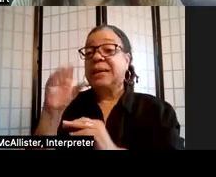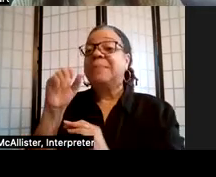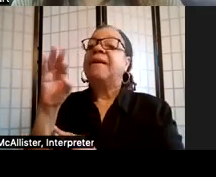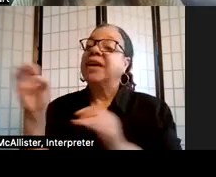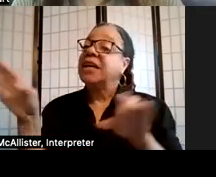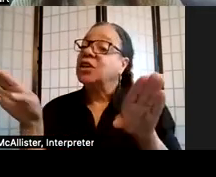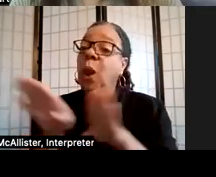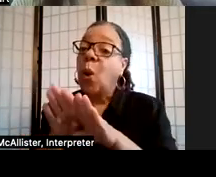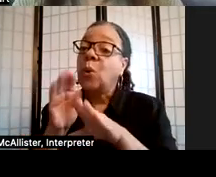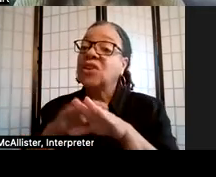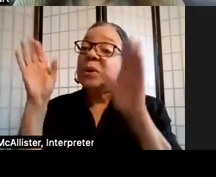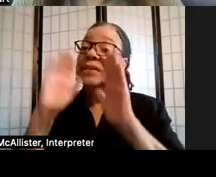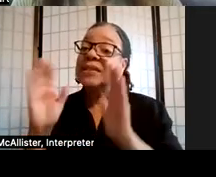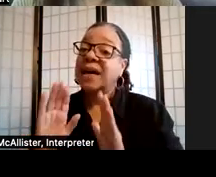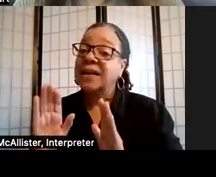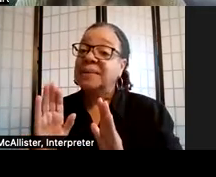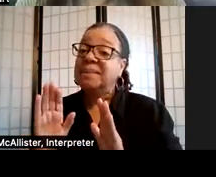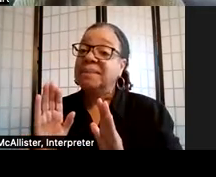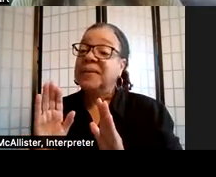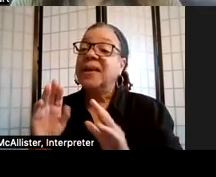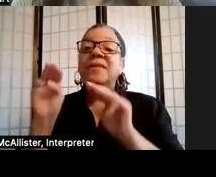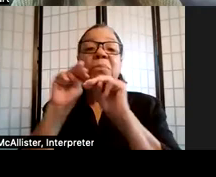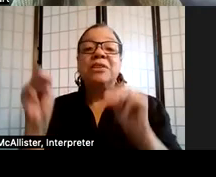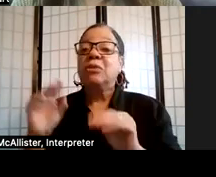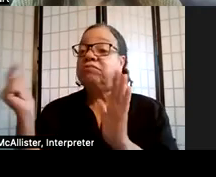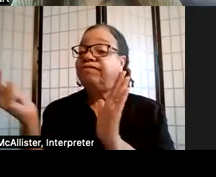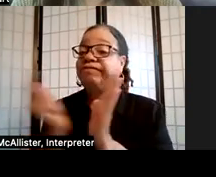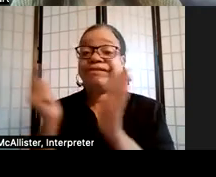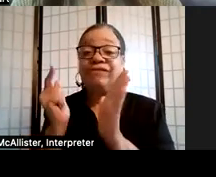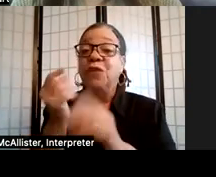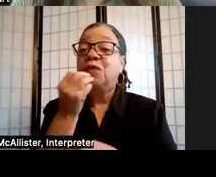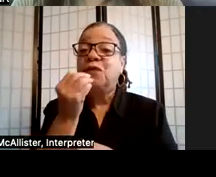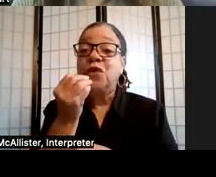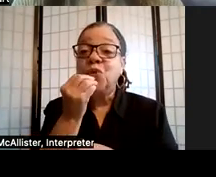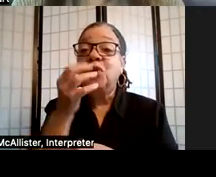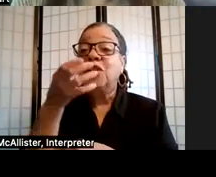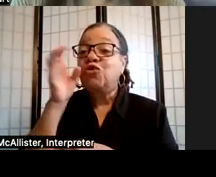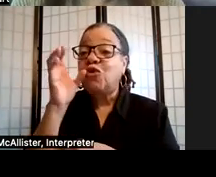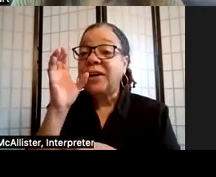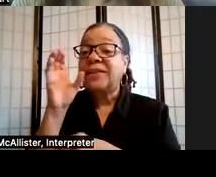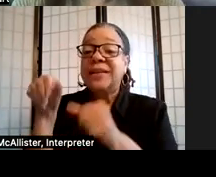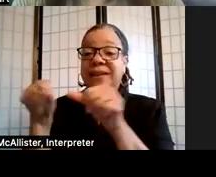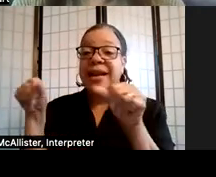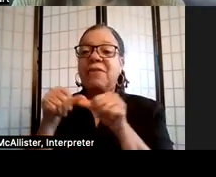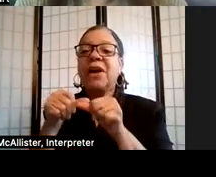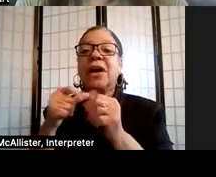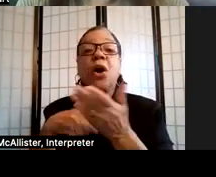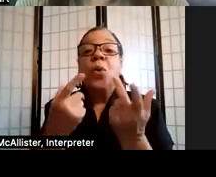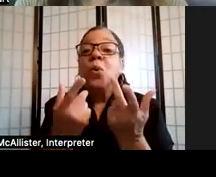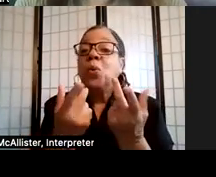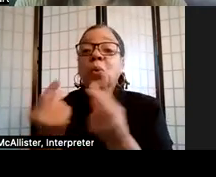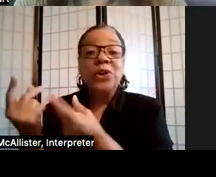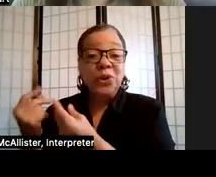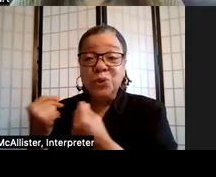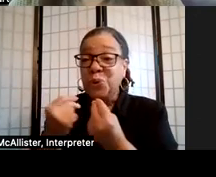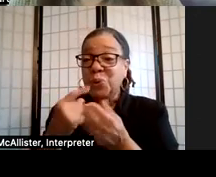closed on Sundays. The museum prohibits food in the museum class areas. What do you do? What do you tell